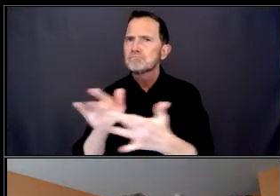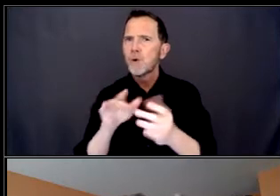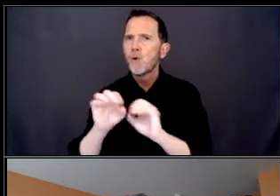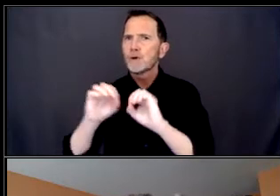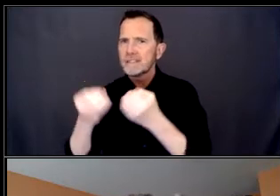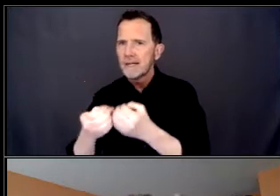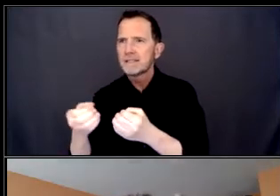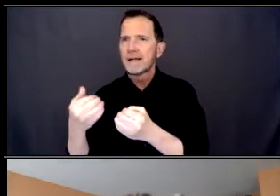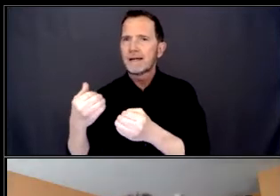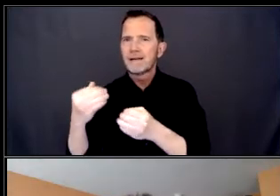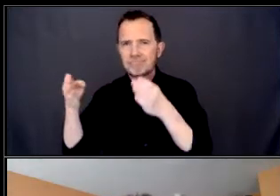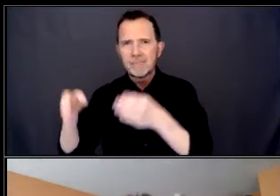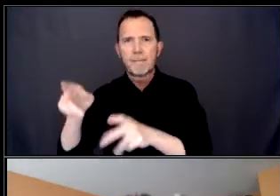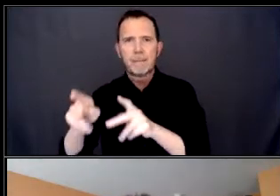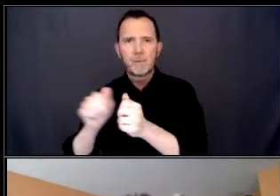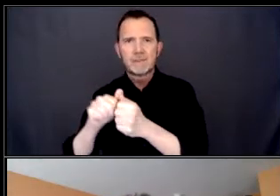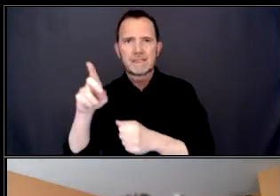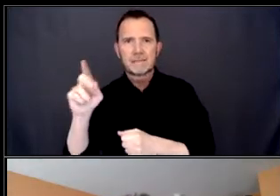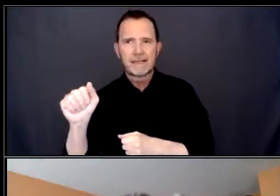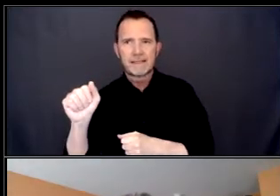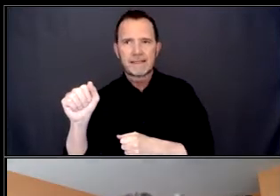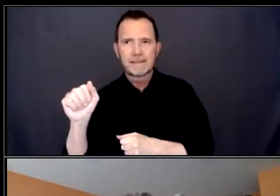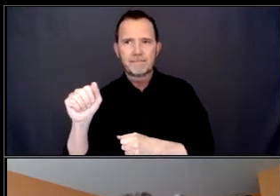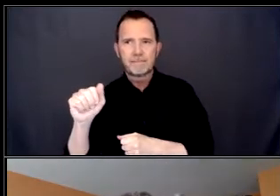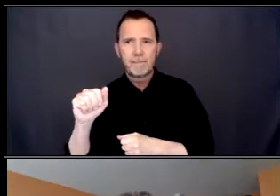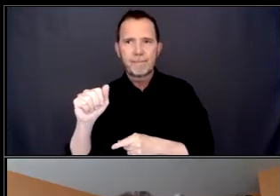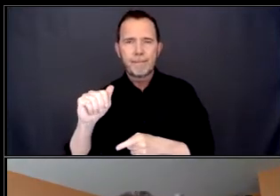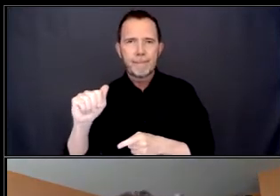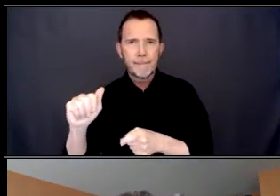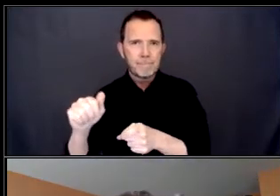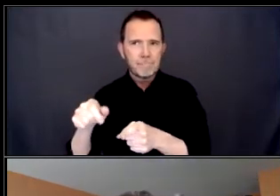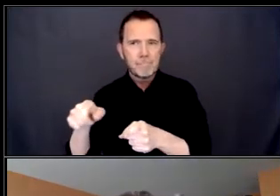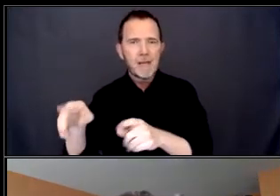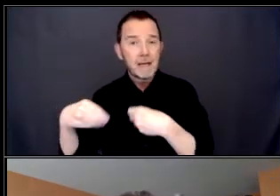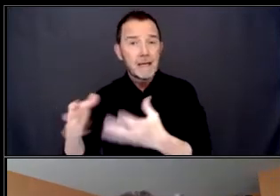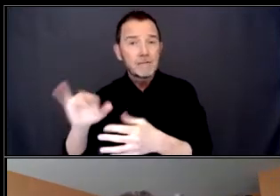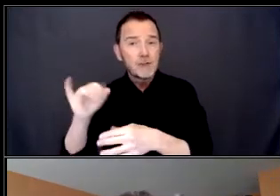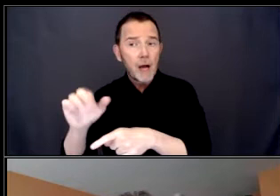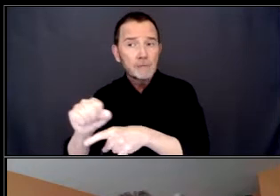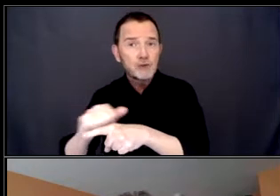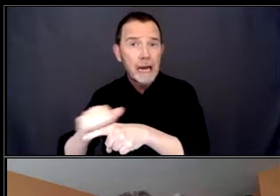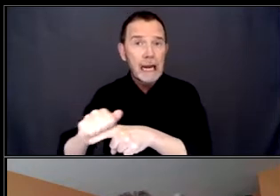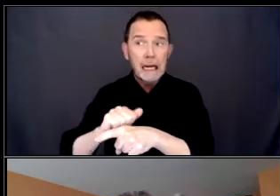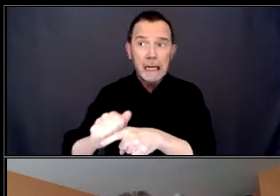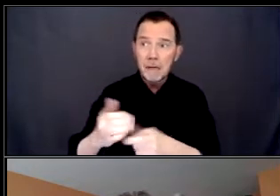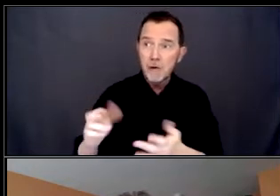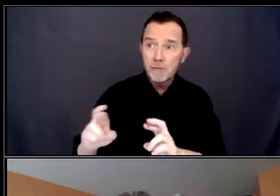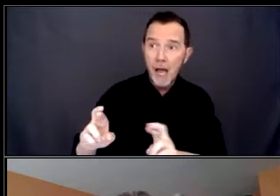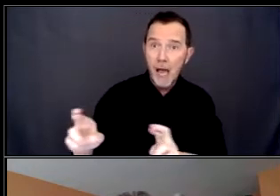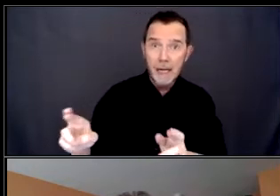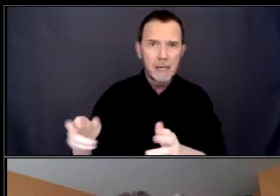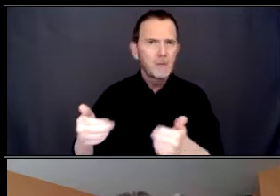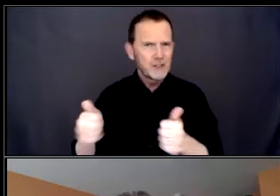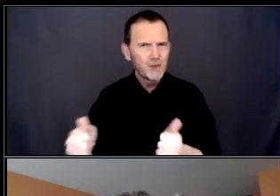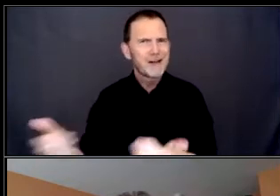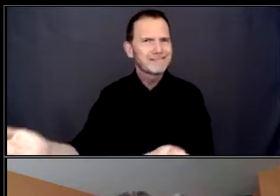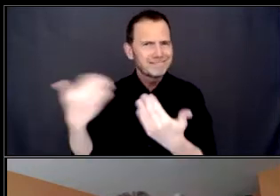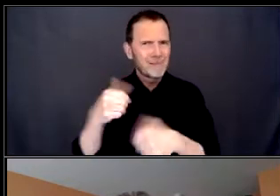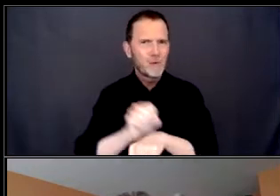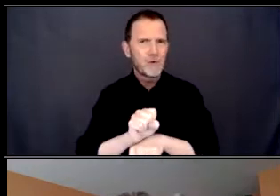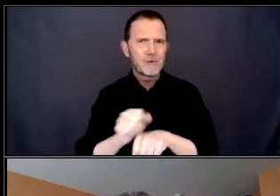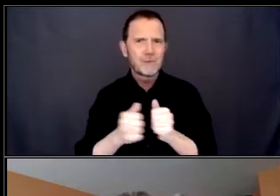being trained, that have disabilities that are being trained, that we can employ, work with. Coming from a nonprofit, I have a little